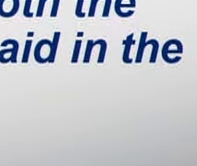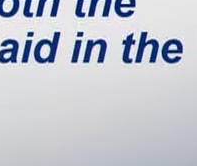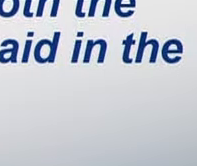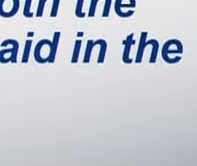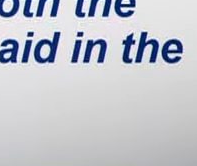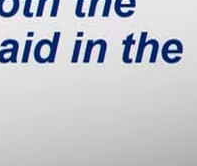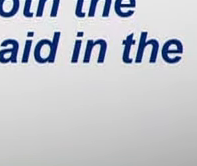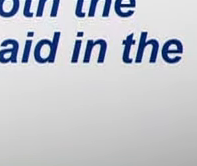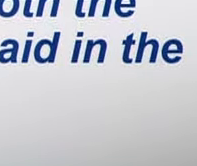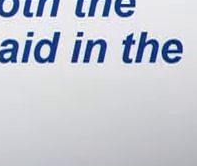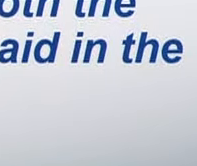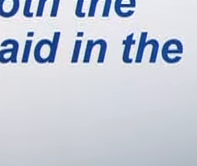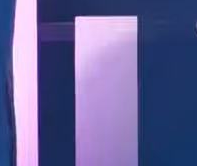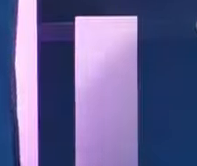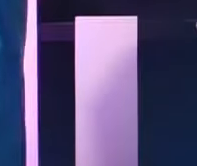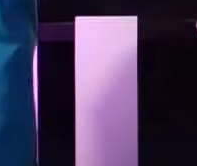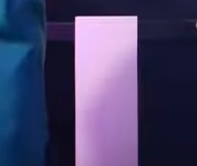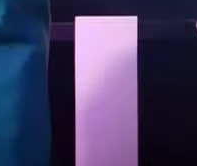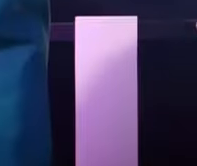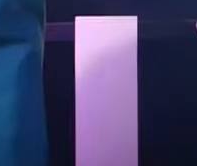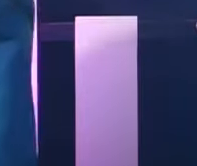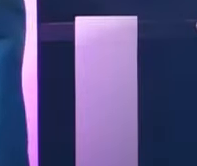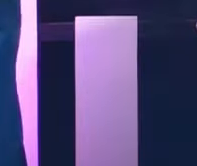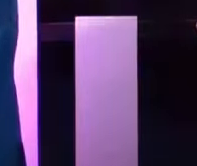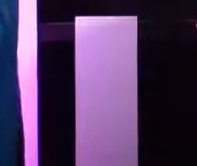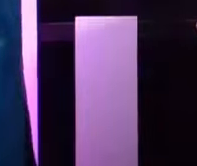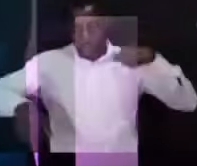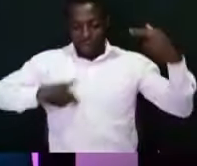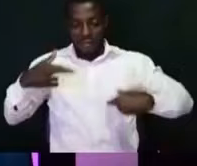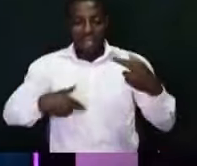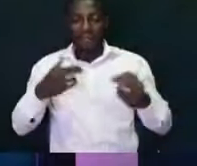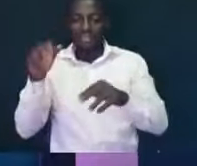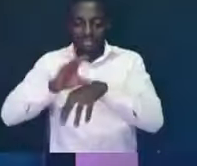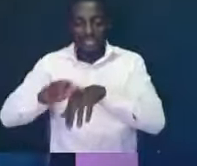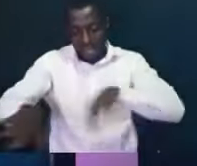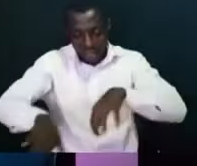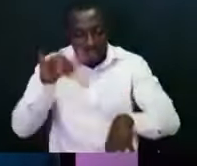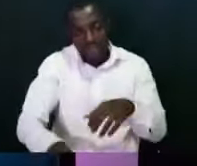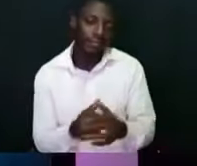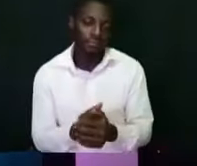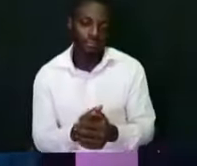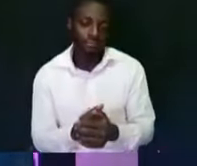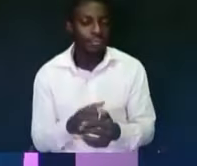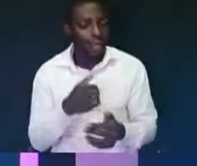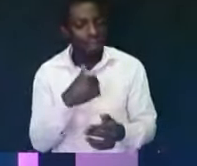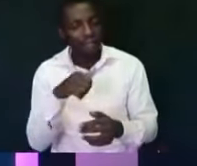fans their rock is not like our Rock there's another